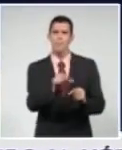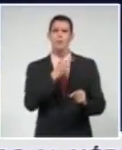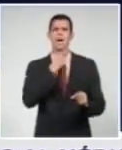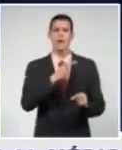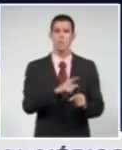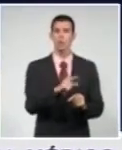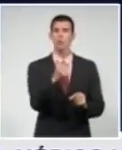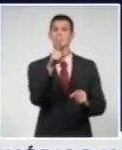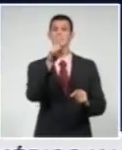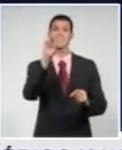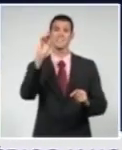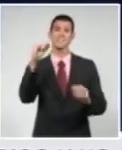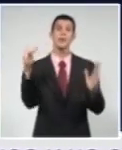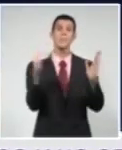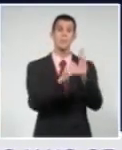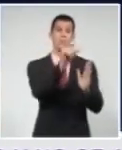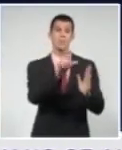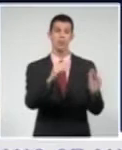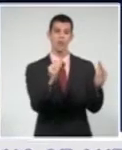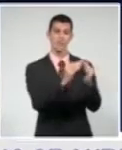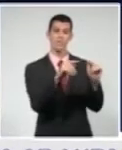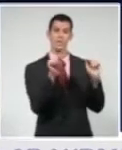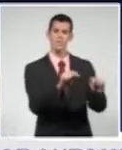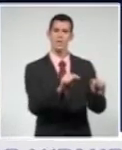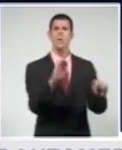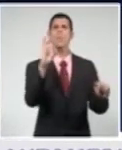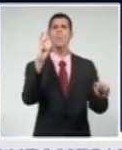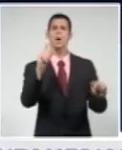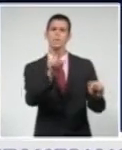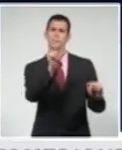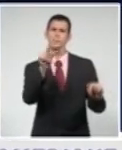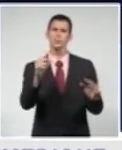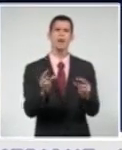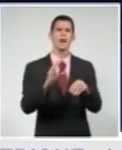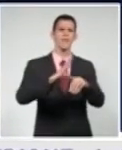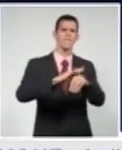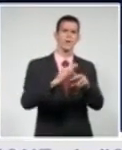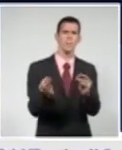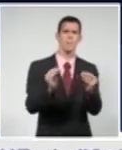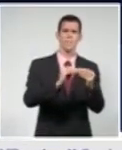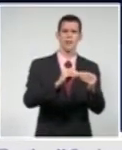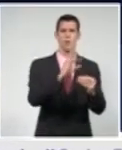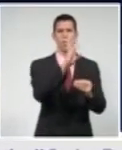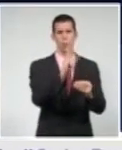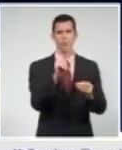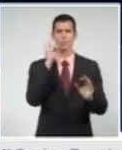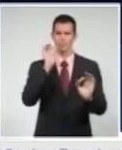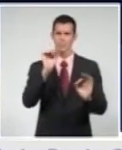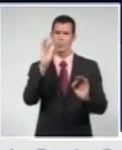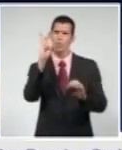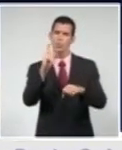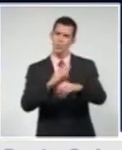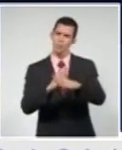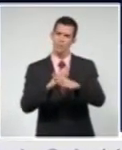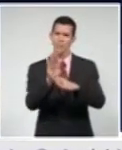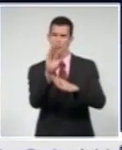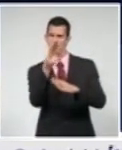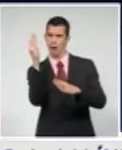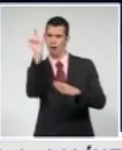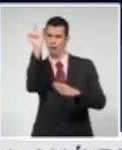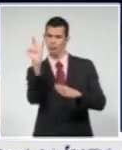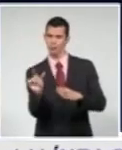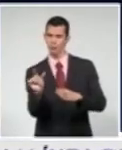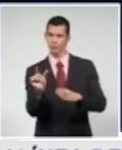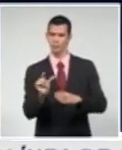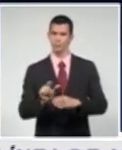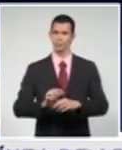15 days. As you can see, slightly lower than yesterday's rate. To summarize, of